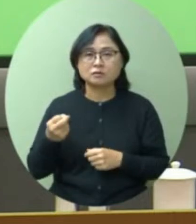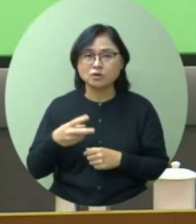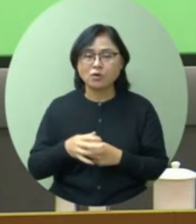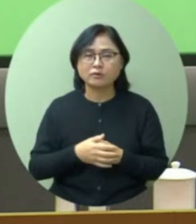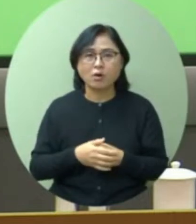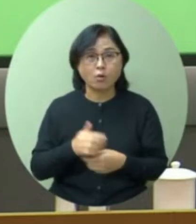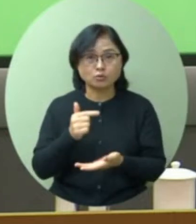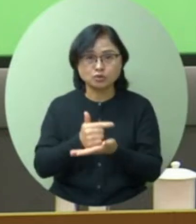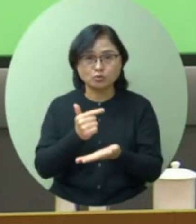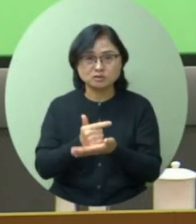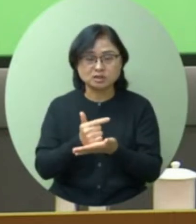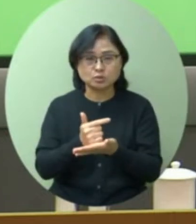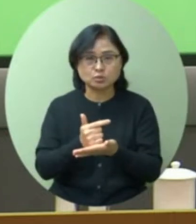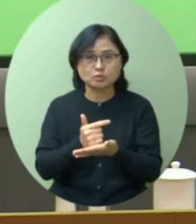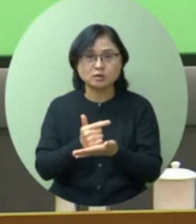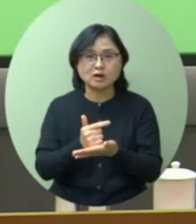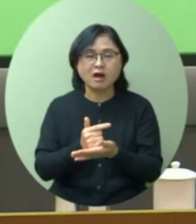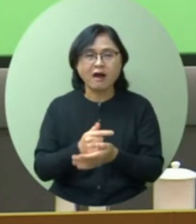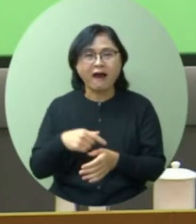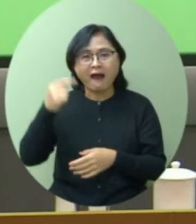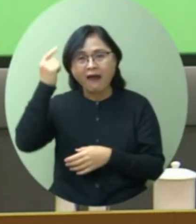and refurbishment.